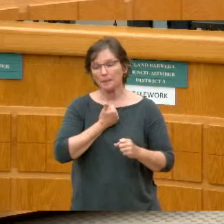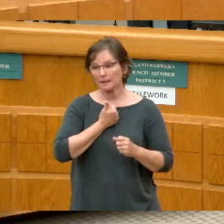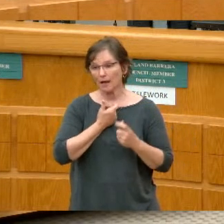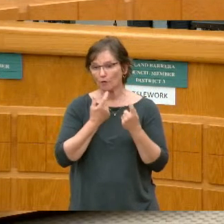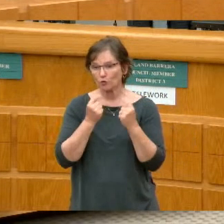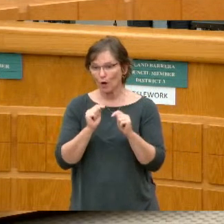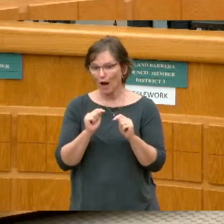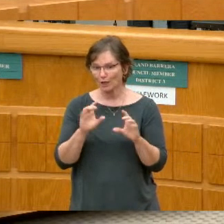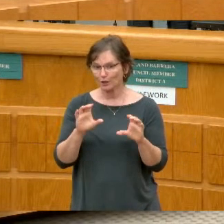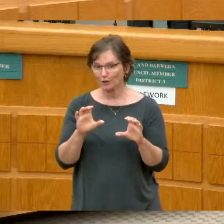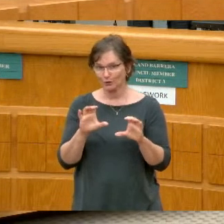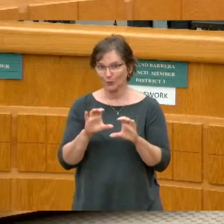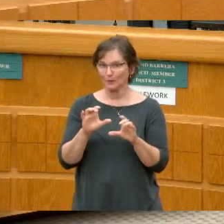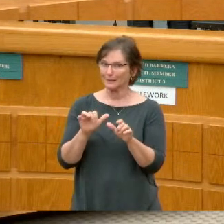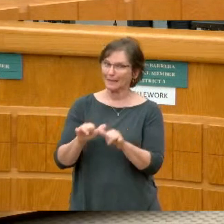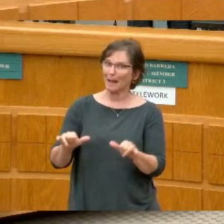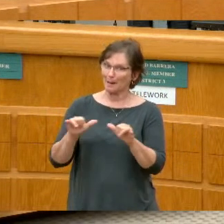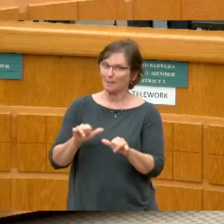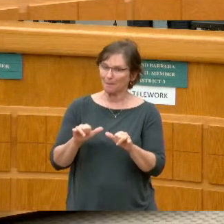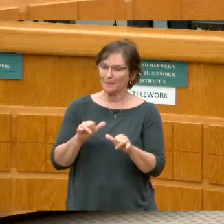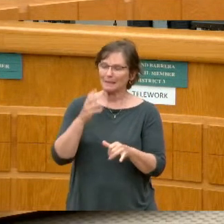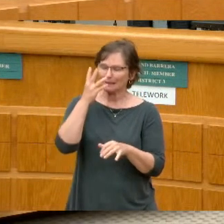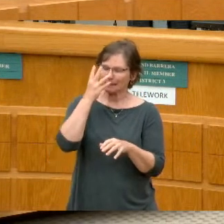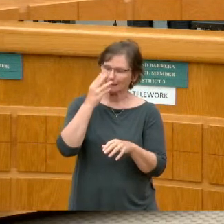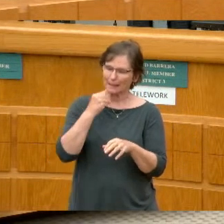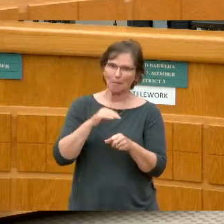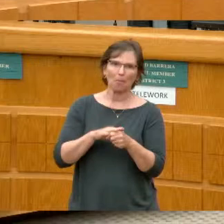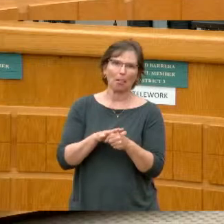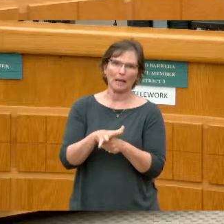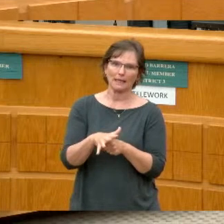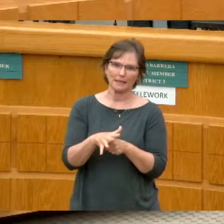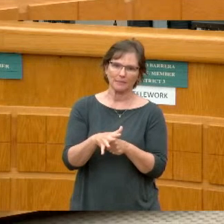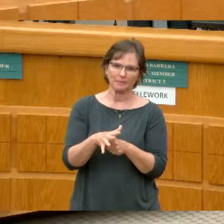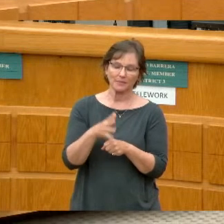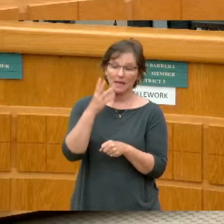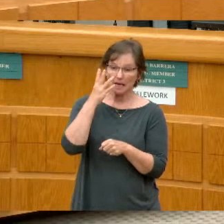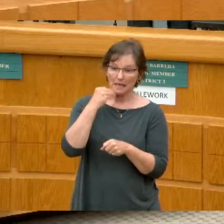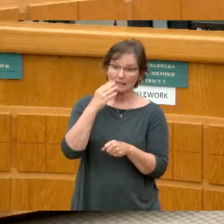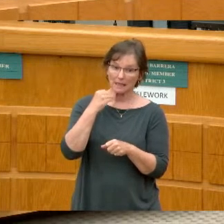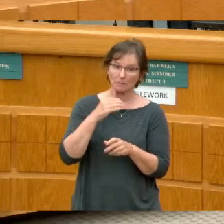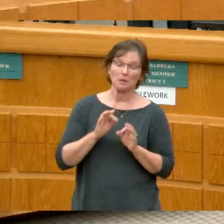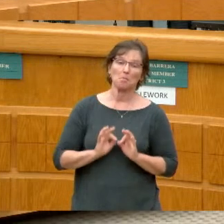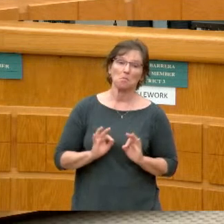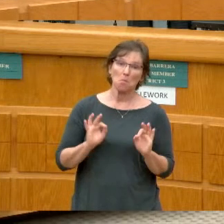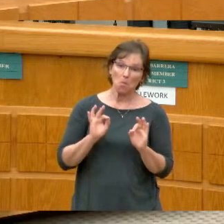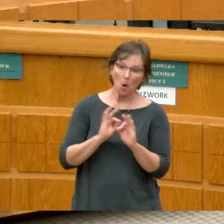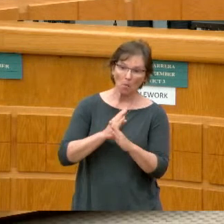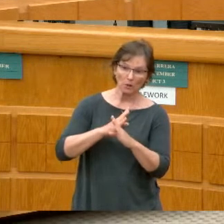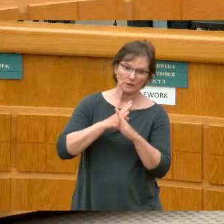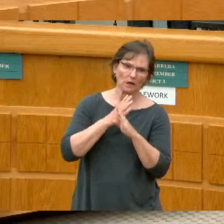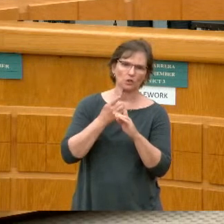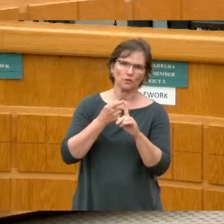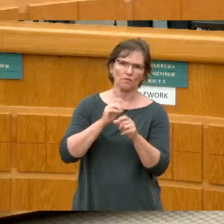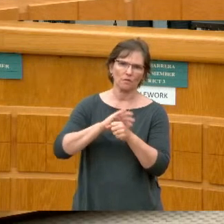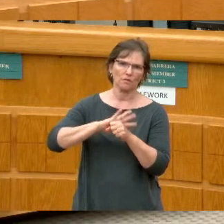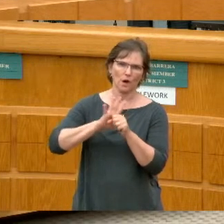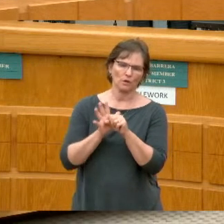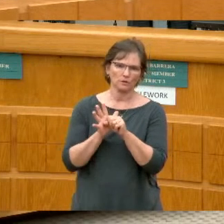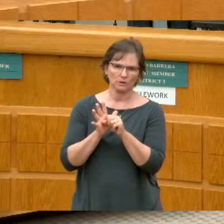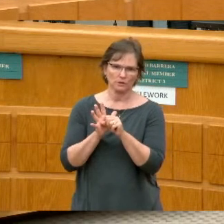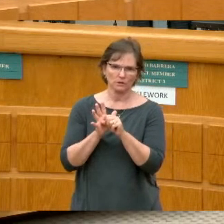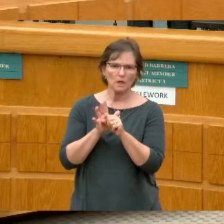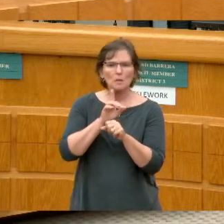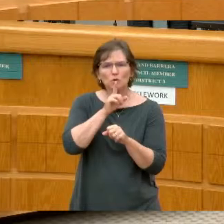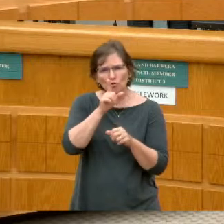days. So take deep breaths, meditate, eat healthy, eat well-balanced